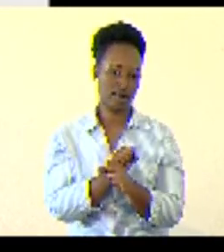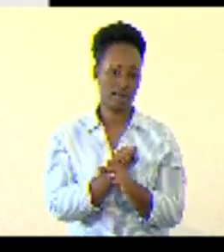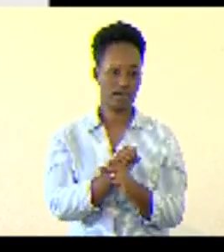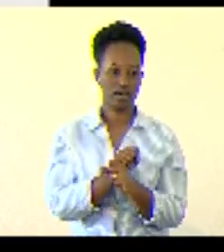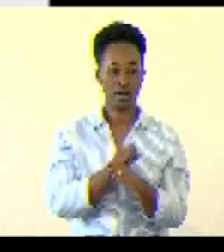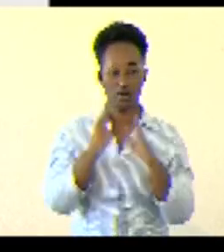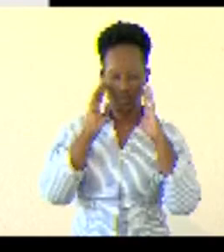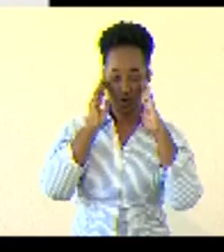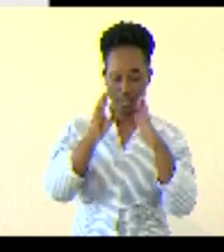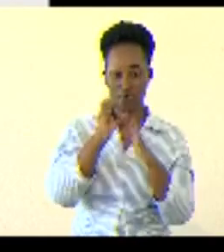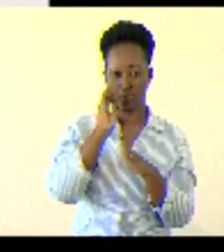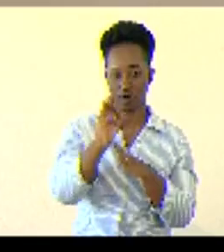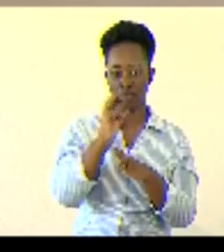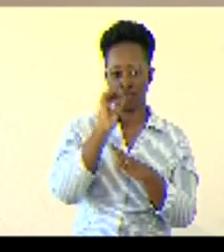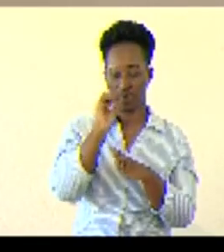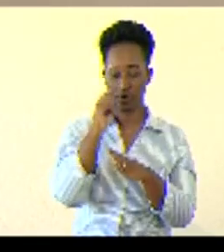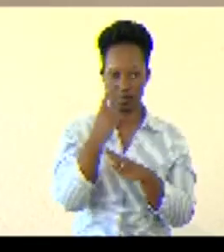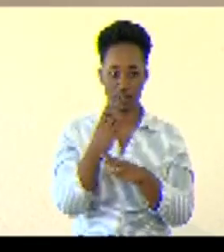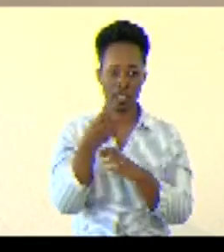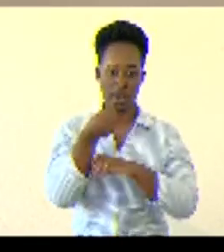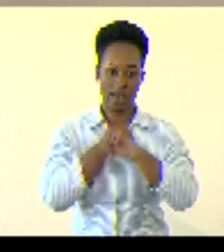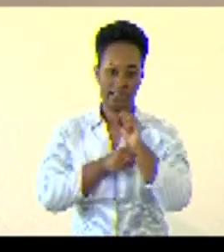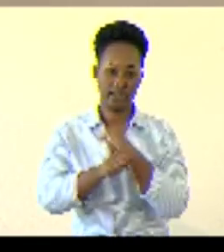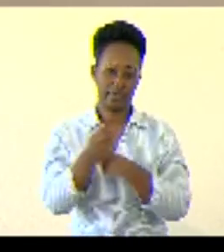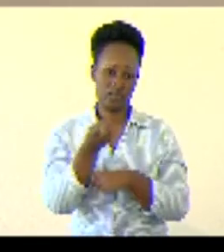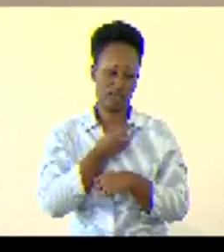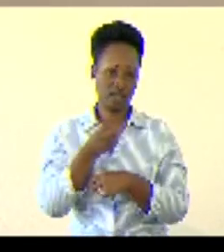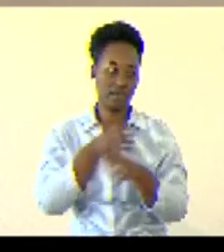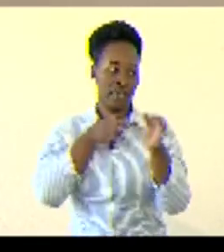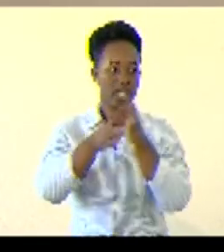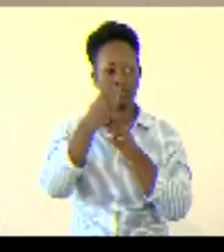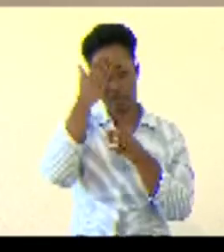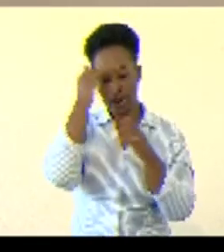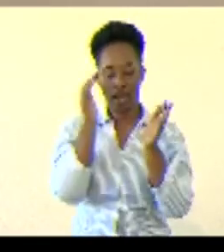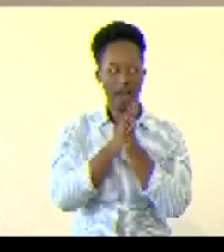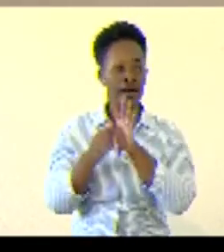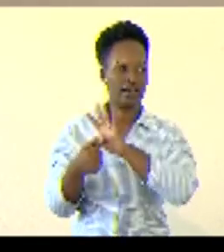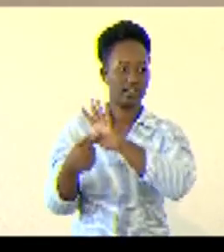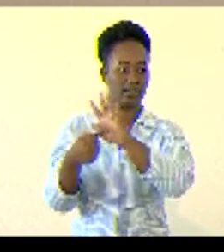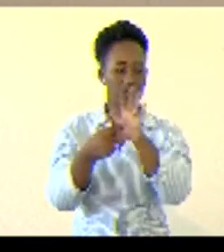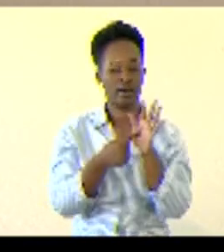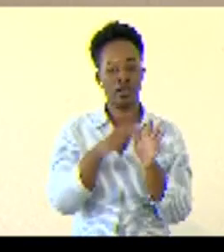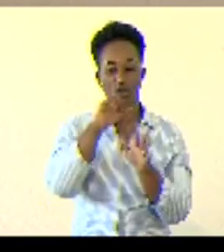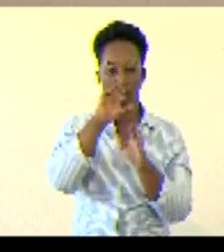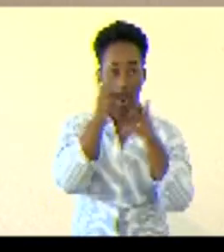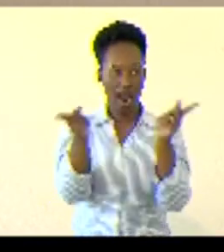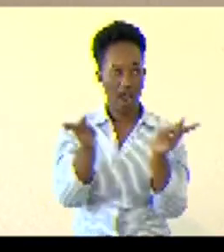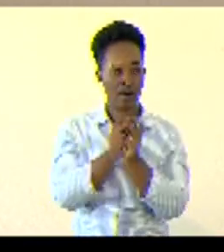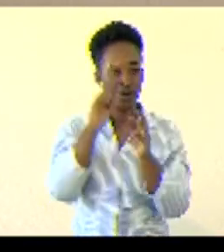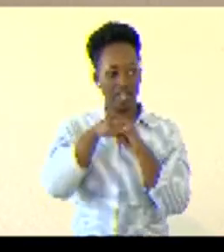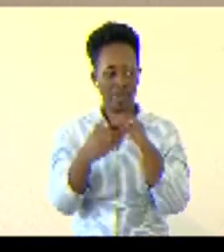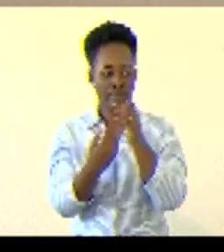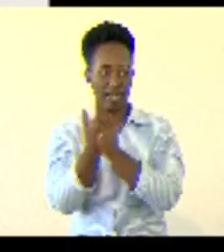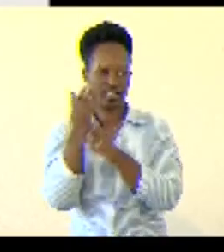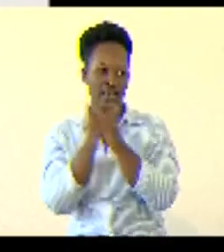of oxygen affect active transport, and you explain it why, and identify the location in plants and animal